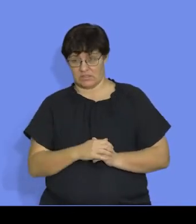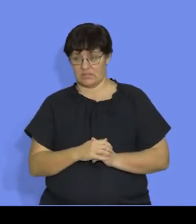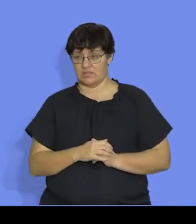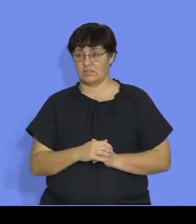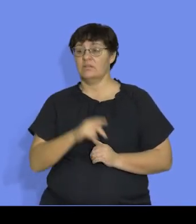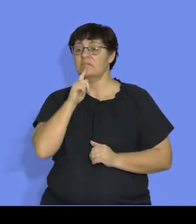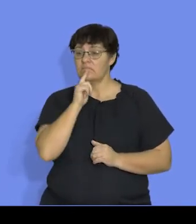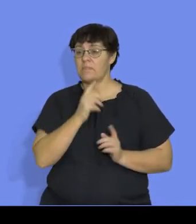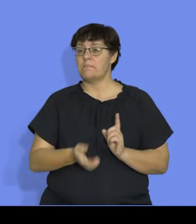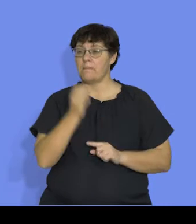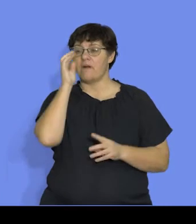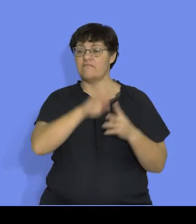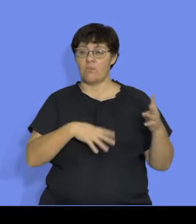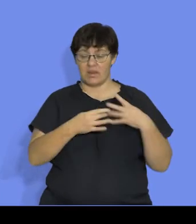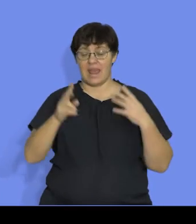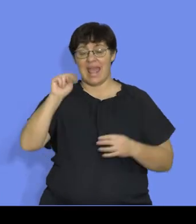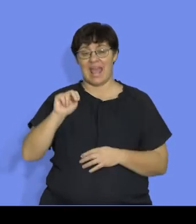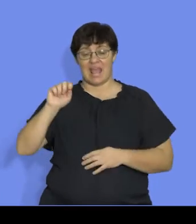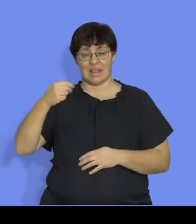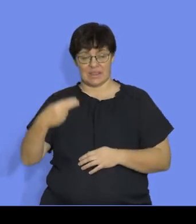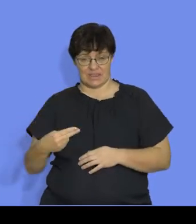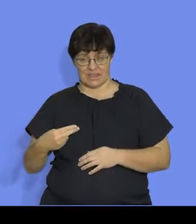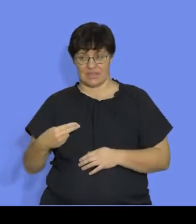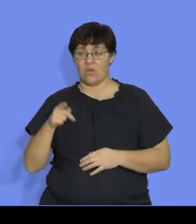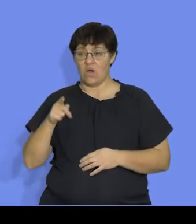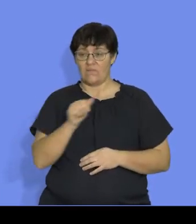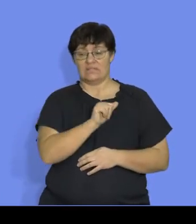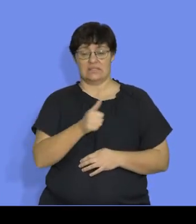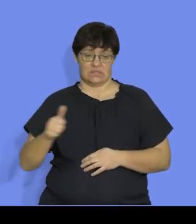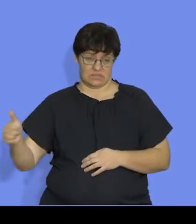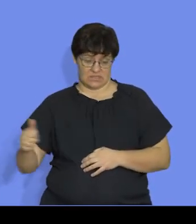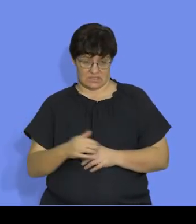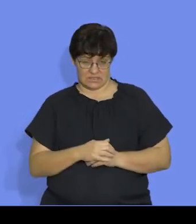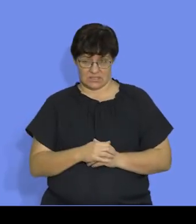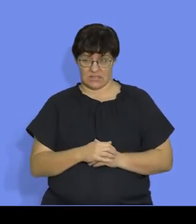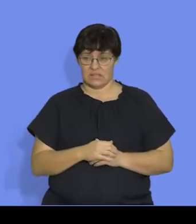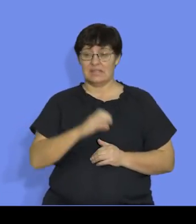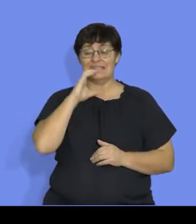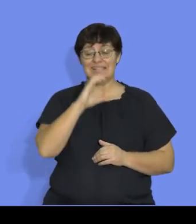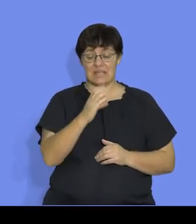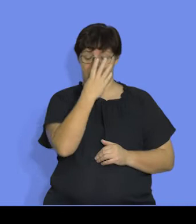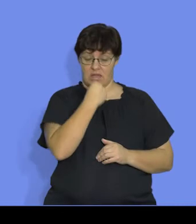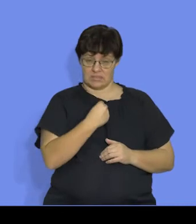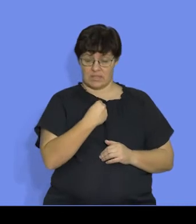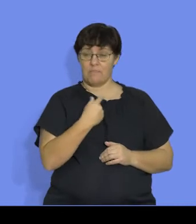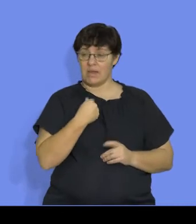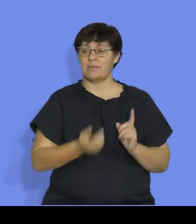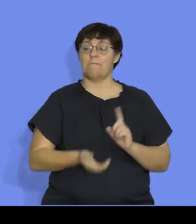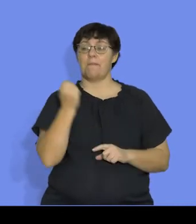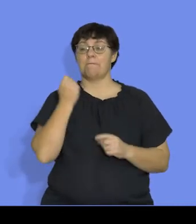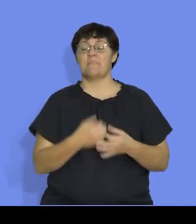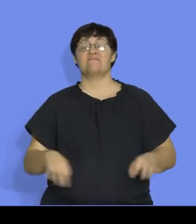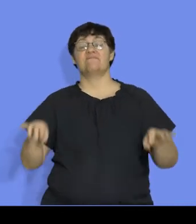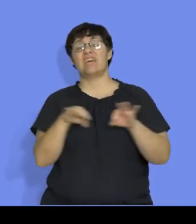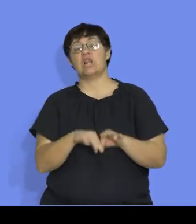me to determine a formula for the nth term of the sequence. C is asking me to determine the value of